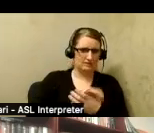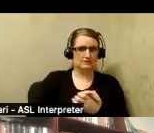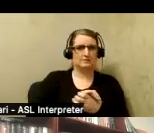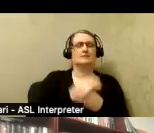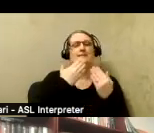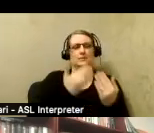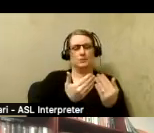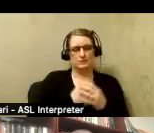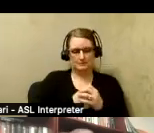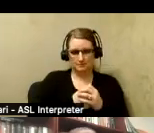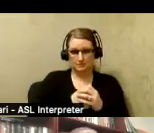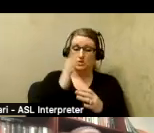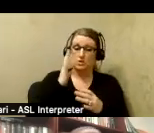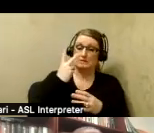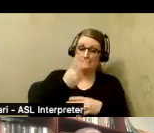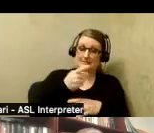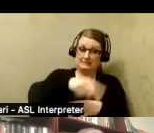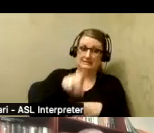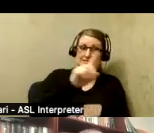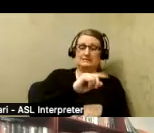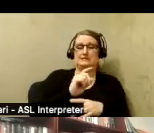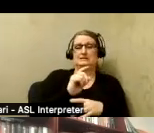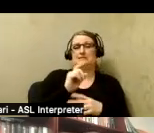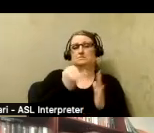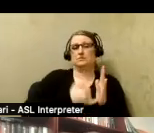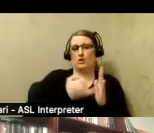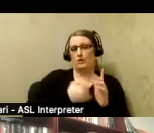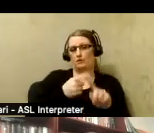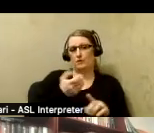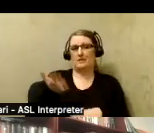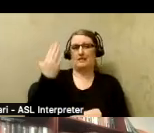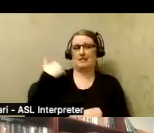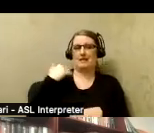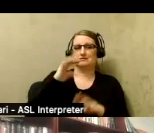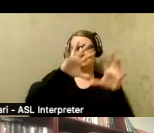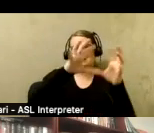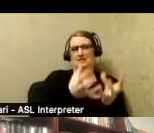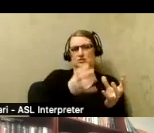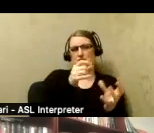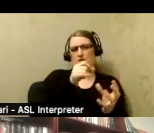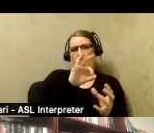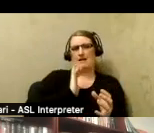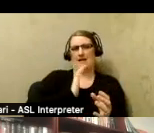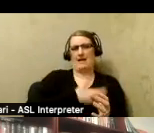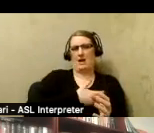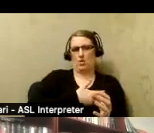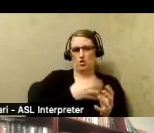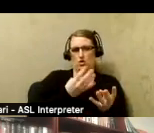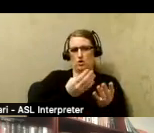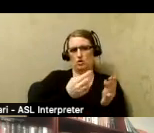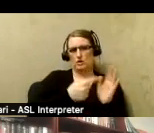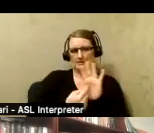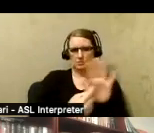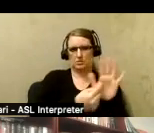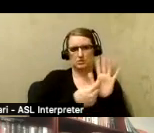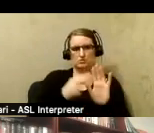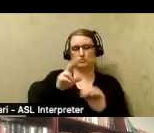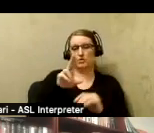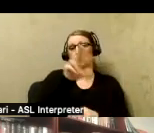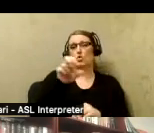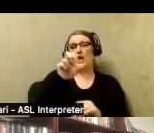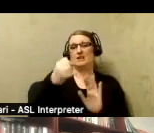Thank you. You'll see here some works from the last section of our exhibition, which was entirely works from US artists.